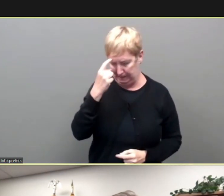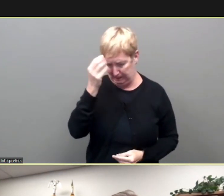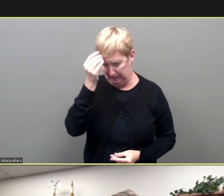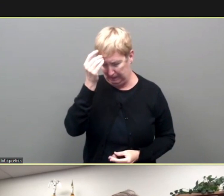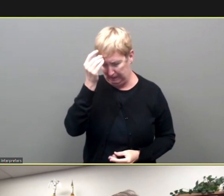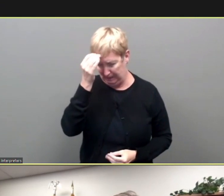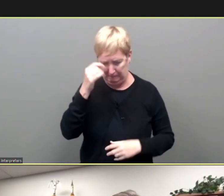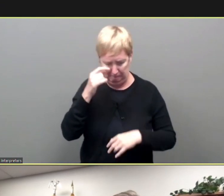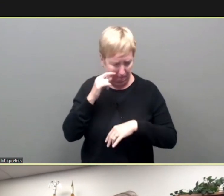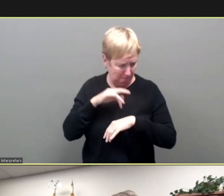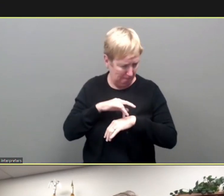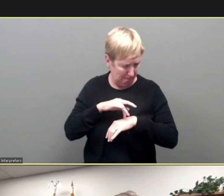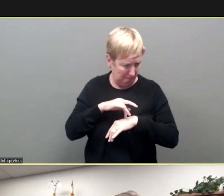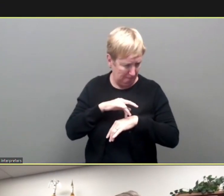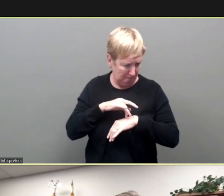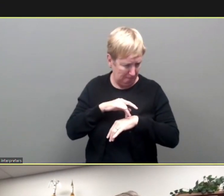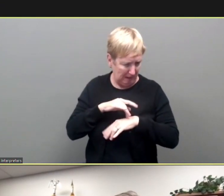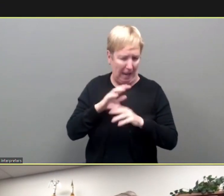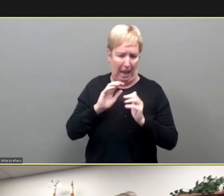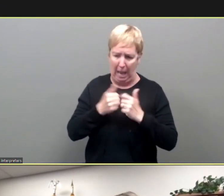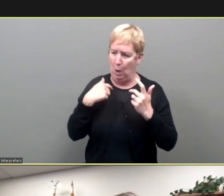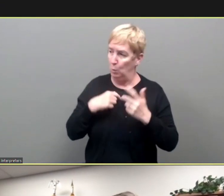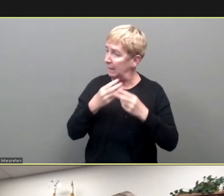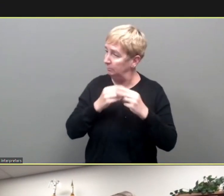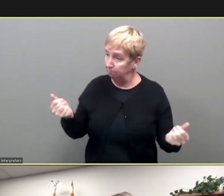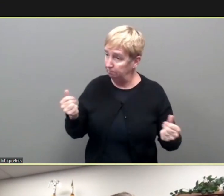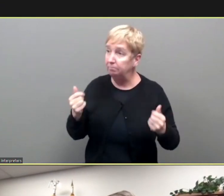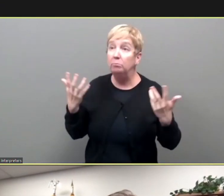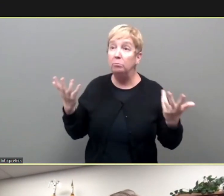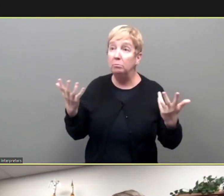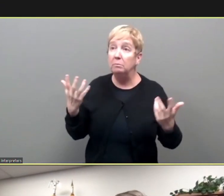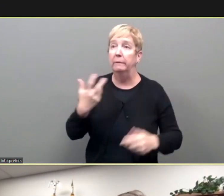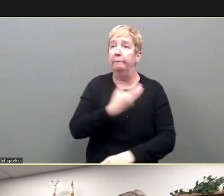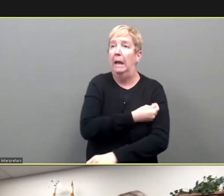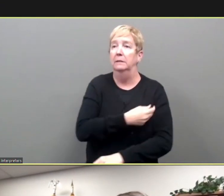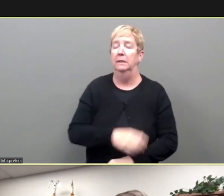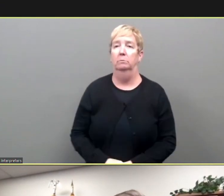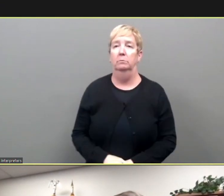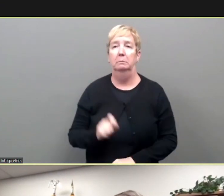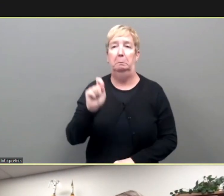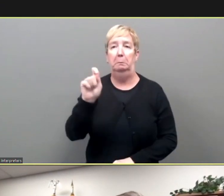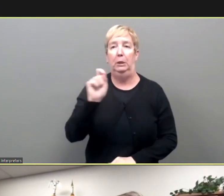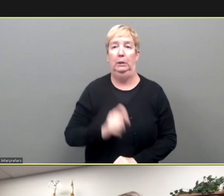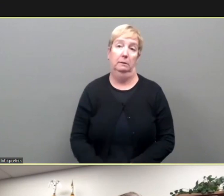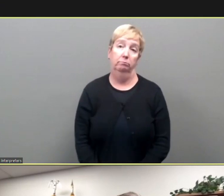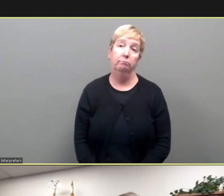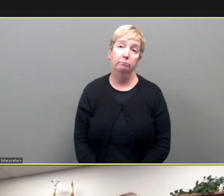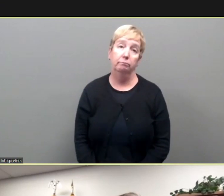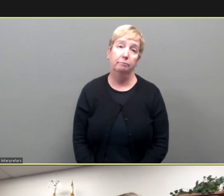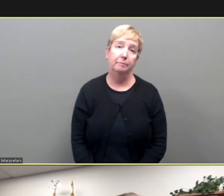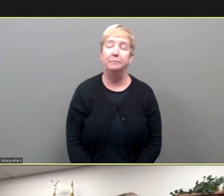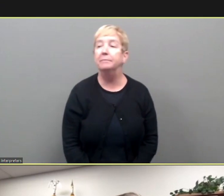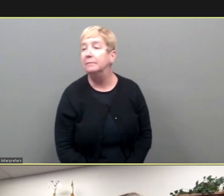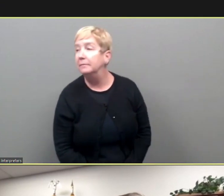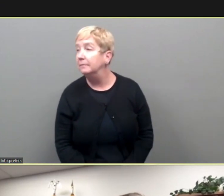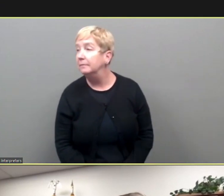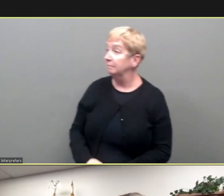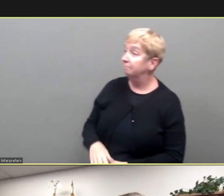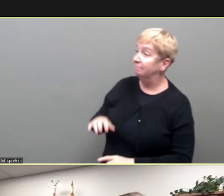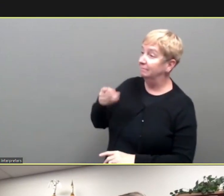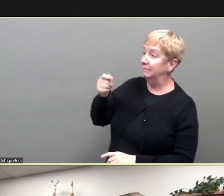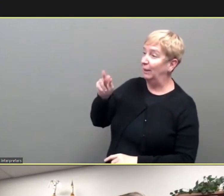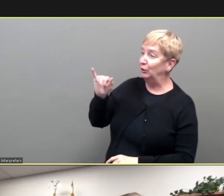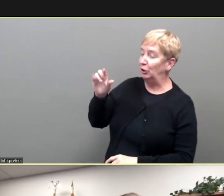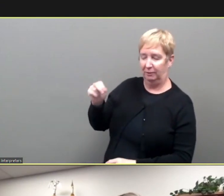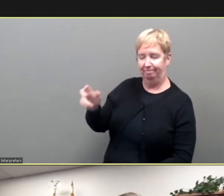vaccination is how this pandemic ends. Period. I'm just going to echo that. That's great. Yeah,